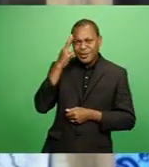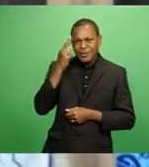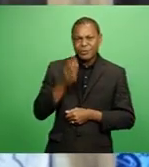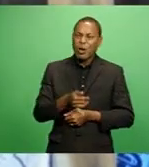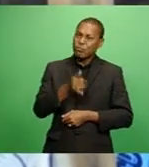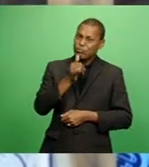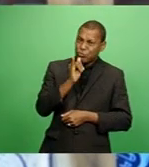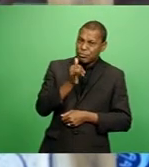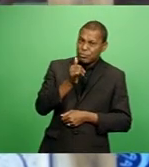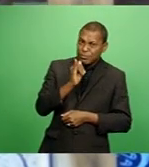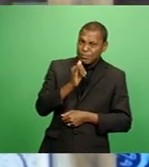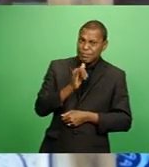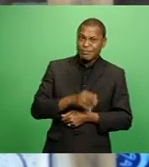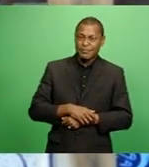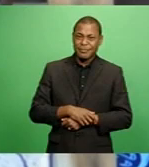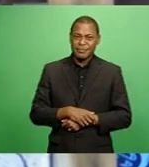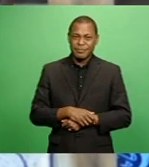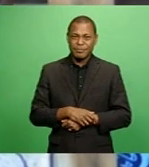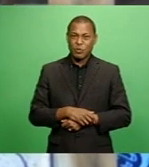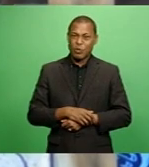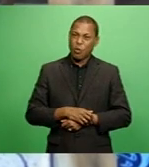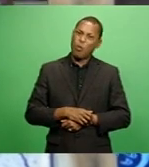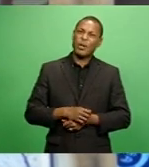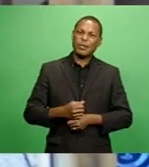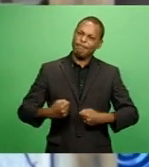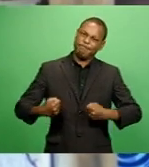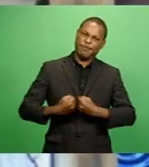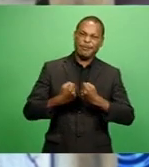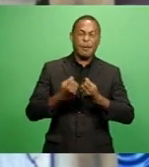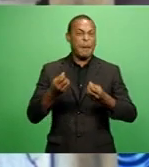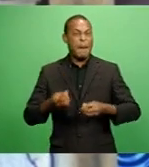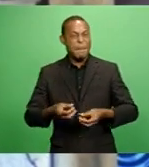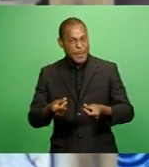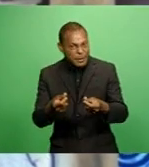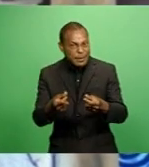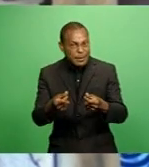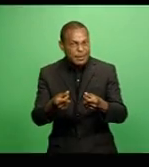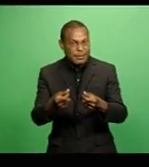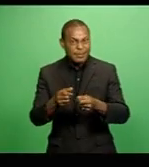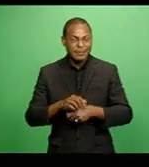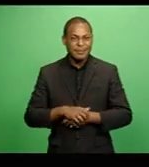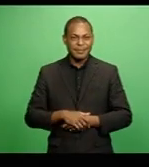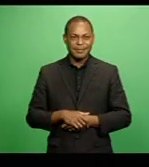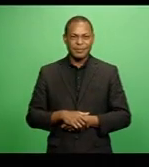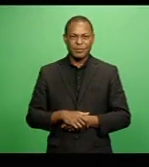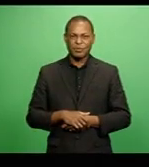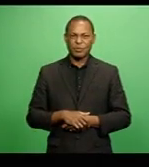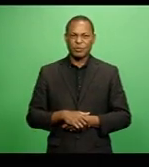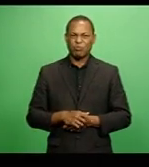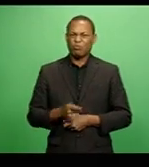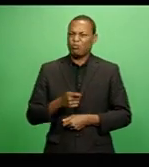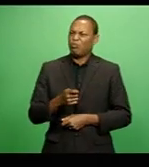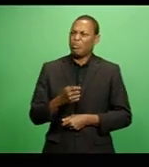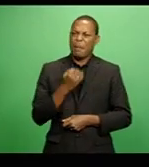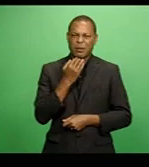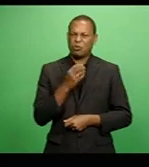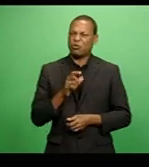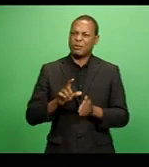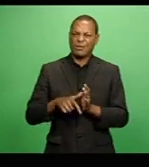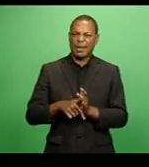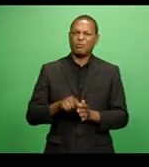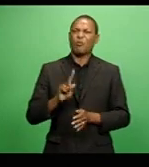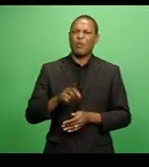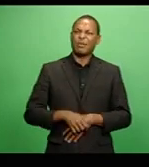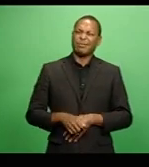homebrew, it's fighting over money, it's even too much time spent away from home